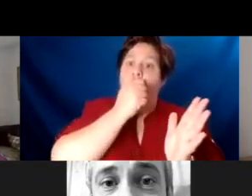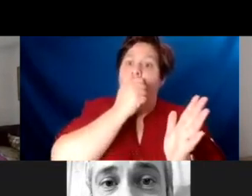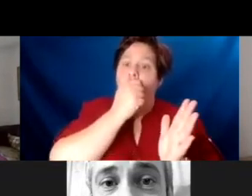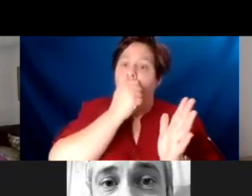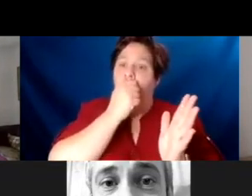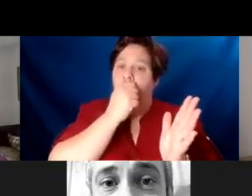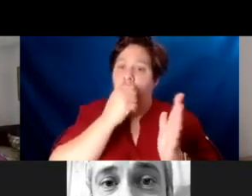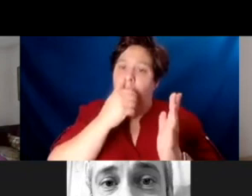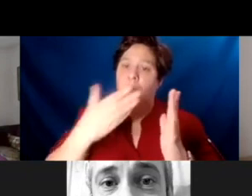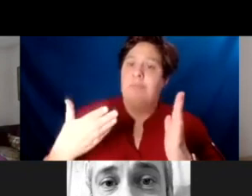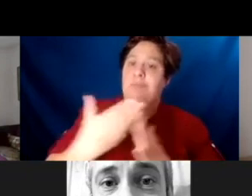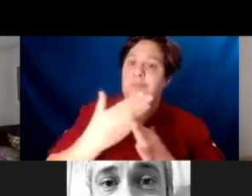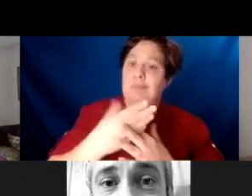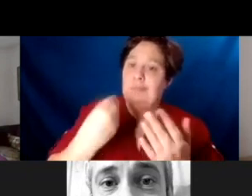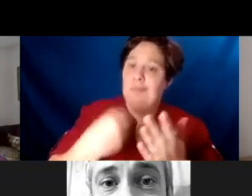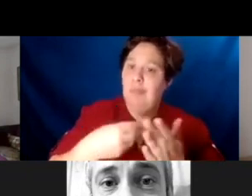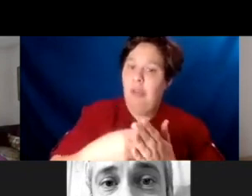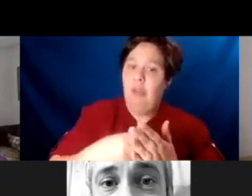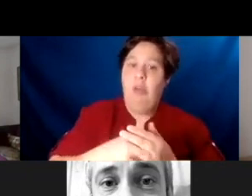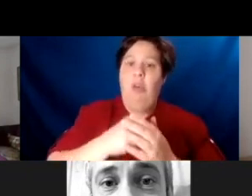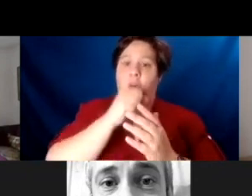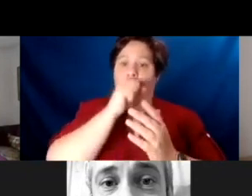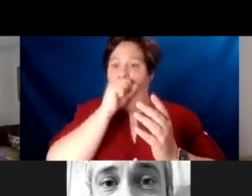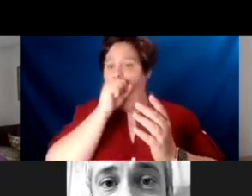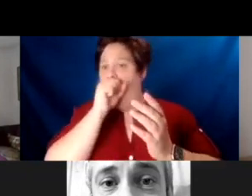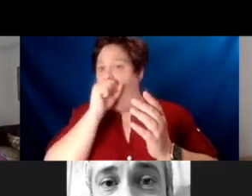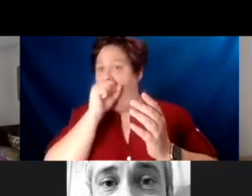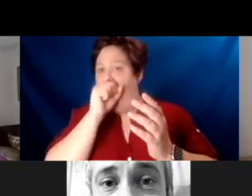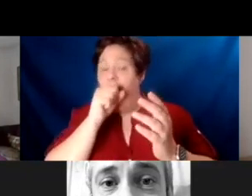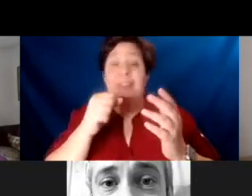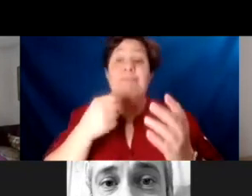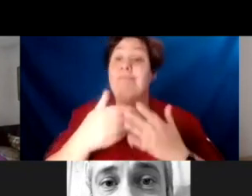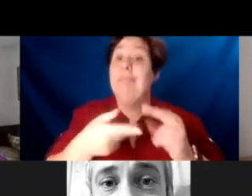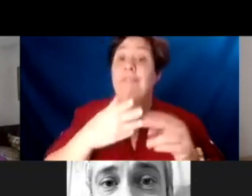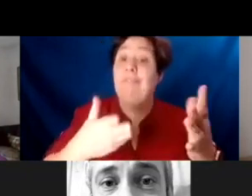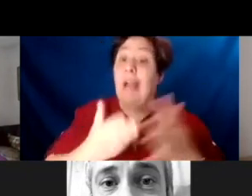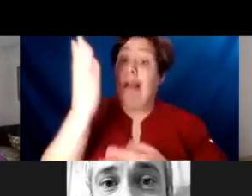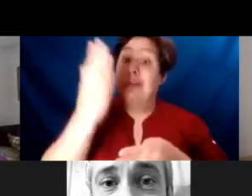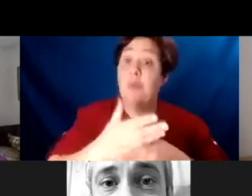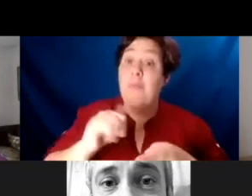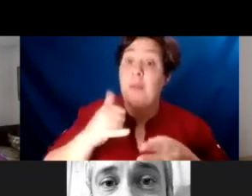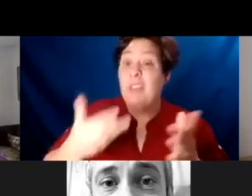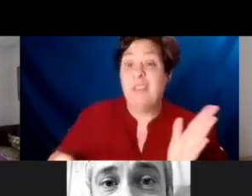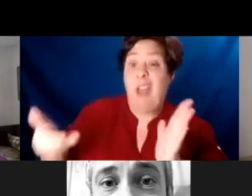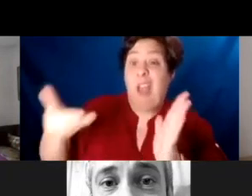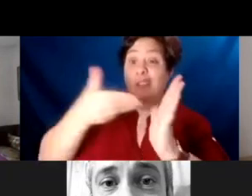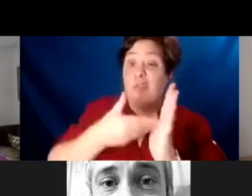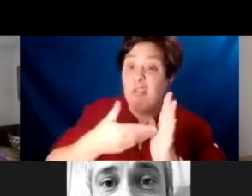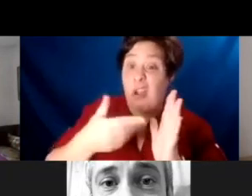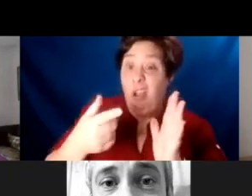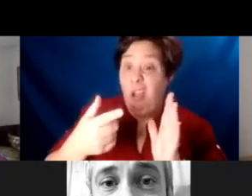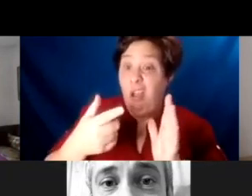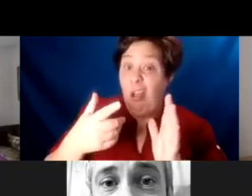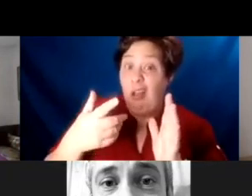access, and not everybody, and even if you do have access to work, this might be extra to what you are actually